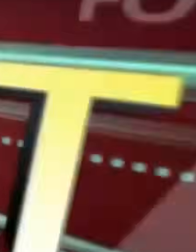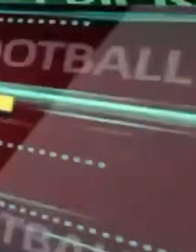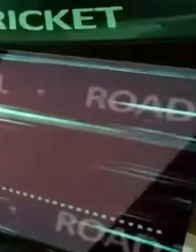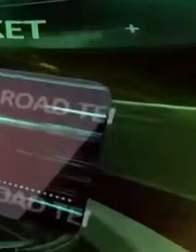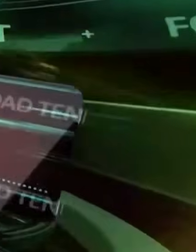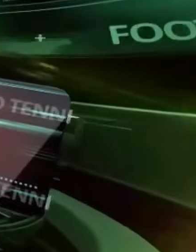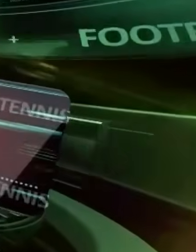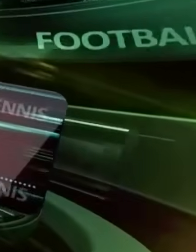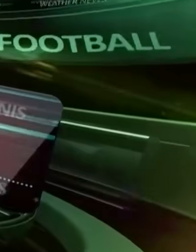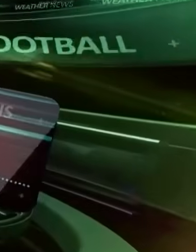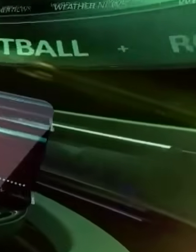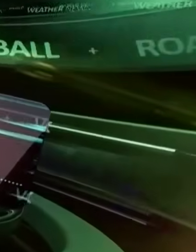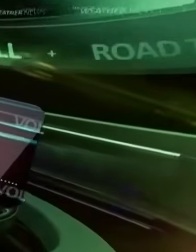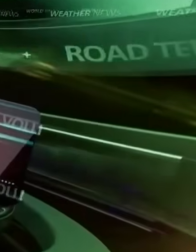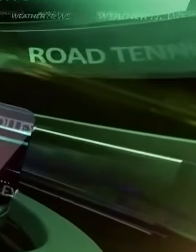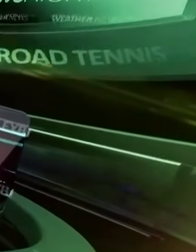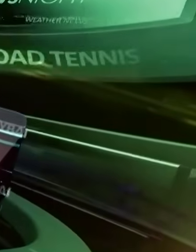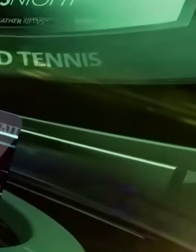after.